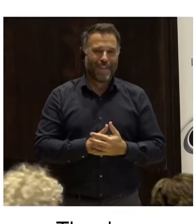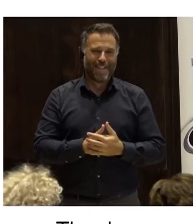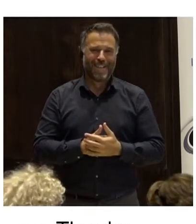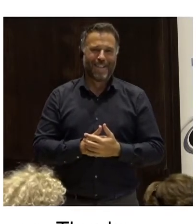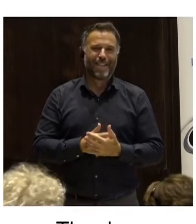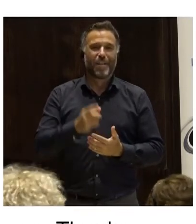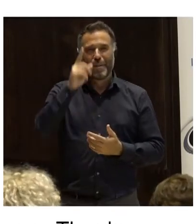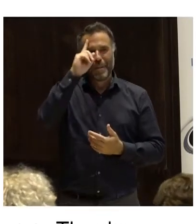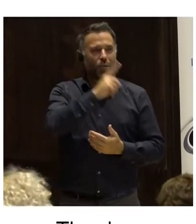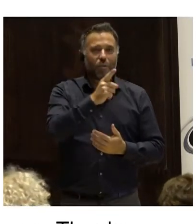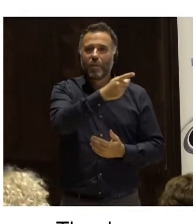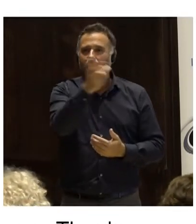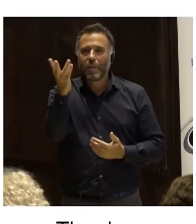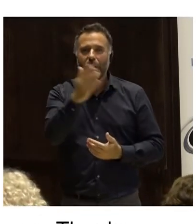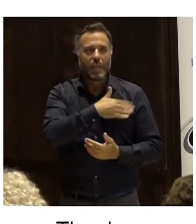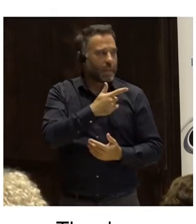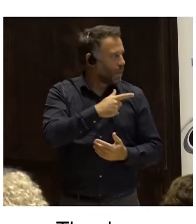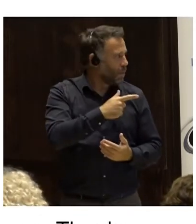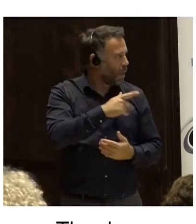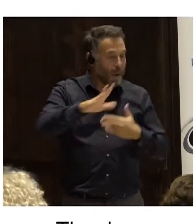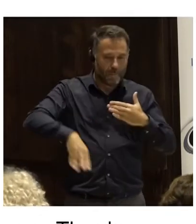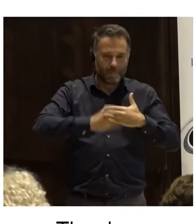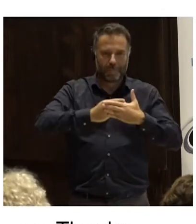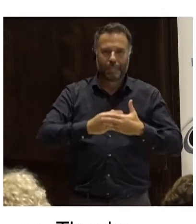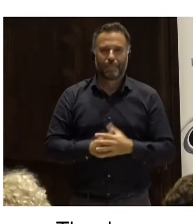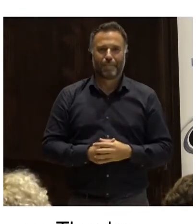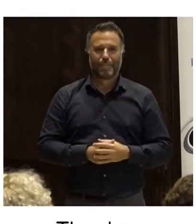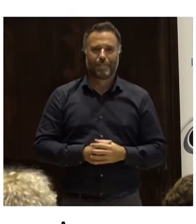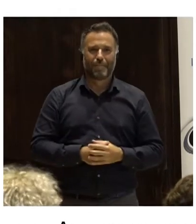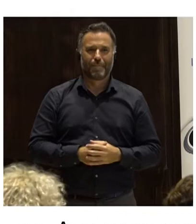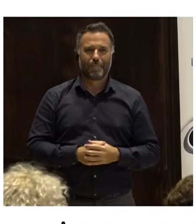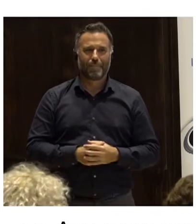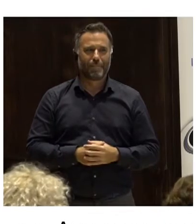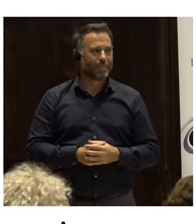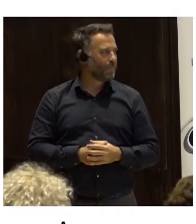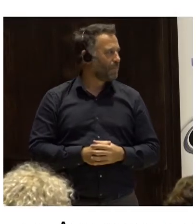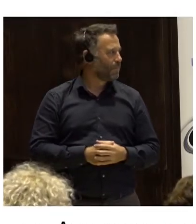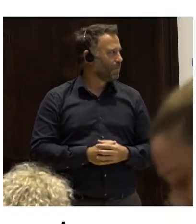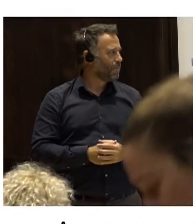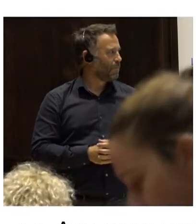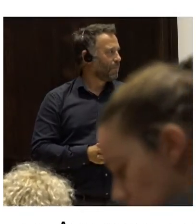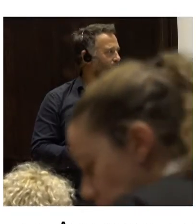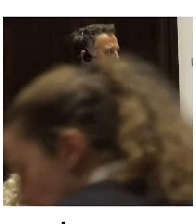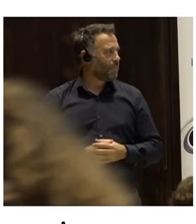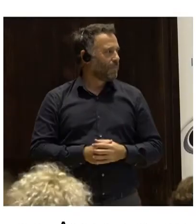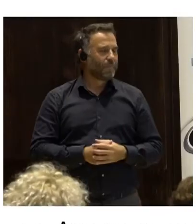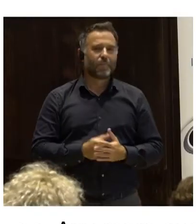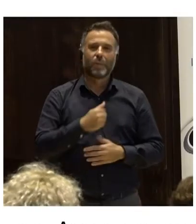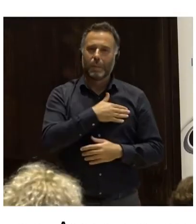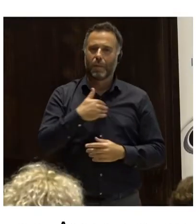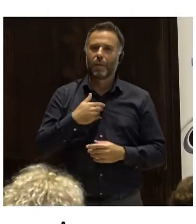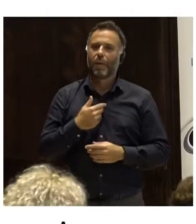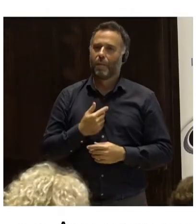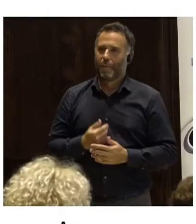anything? No? I have another thing that we're doing with technology. Yeah. As far as the